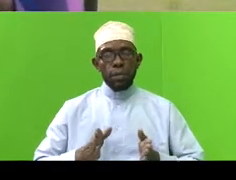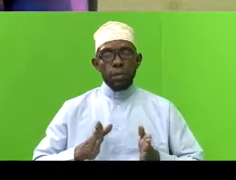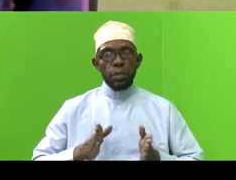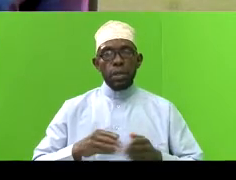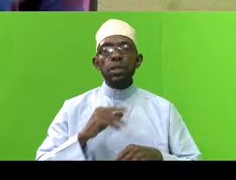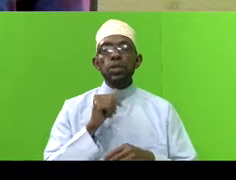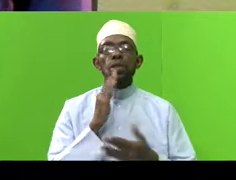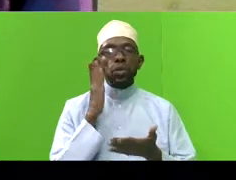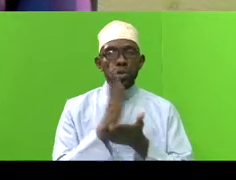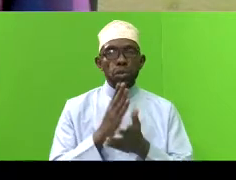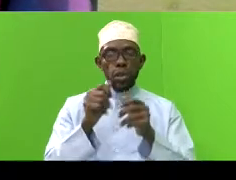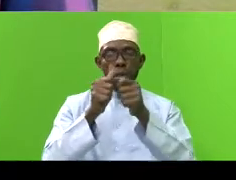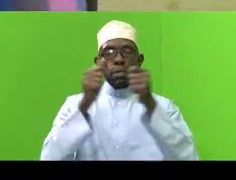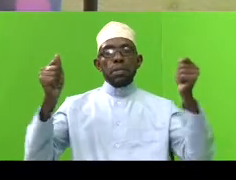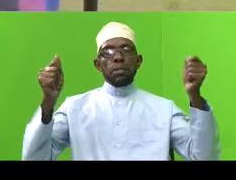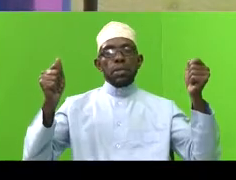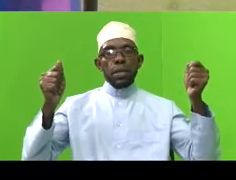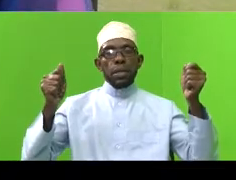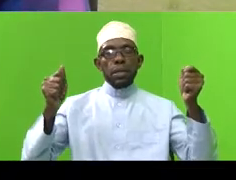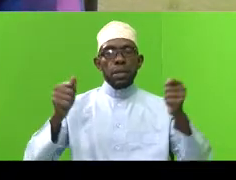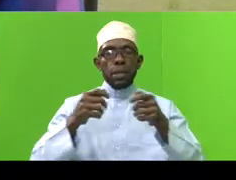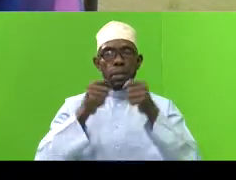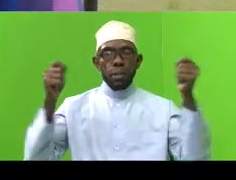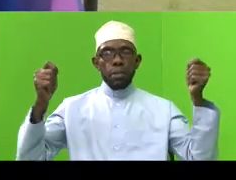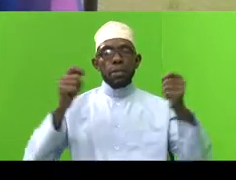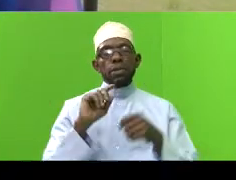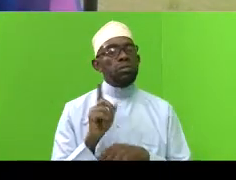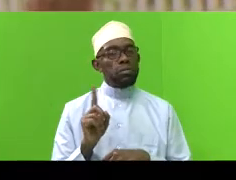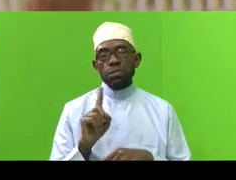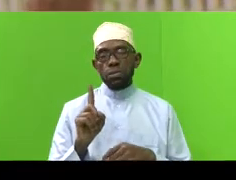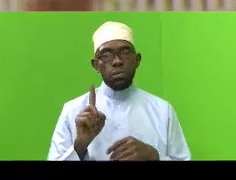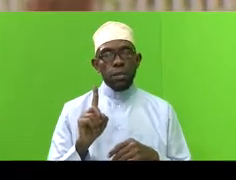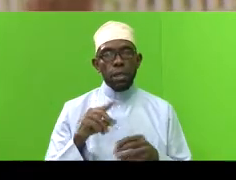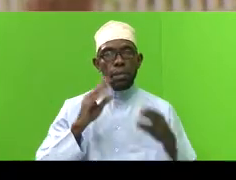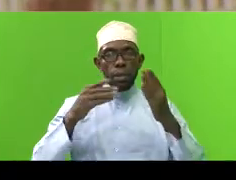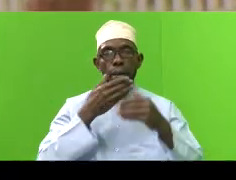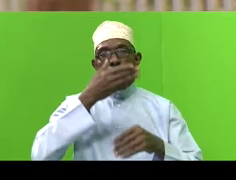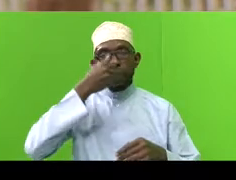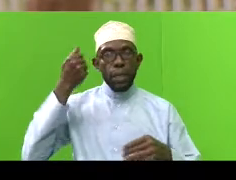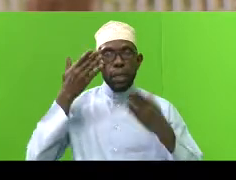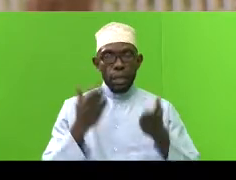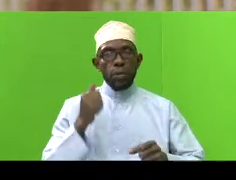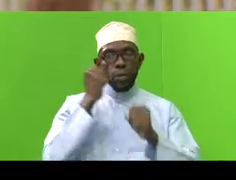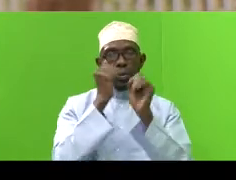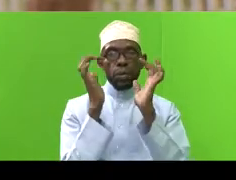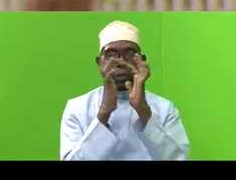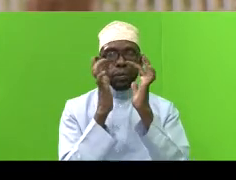not reading newspapers, you know, like the hard copy of a newspaper anymore. People prefer to do it